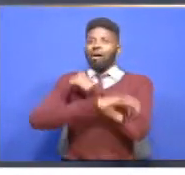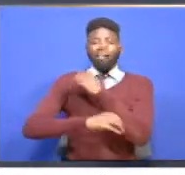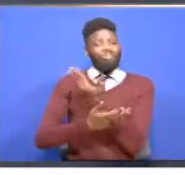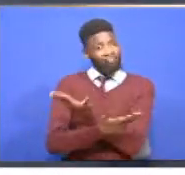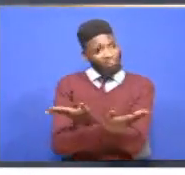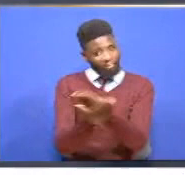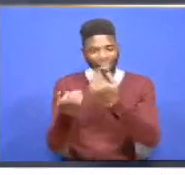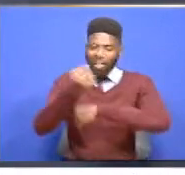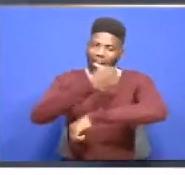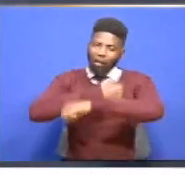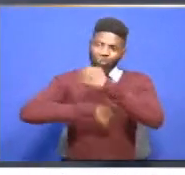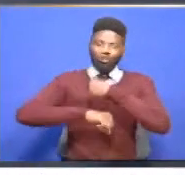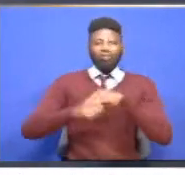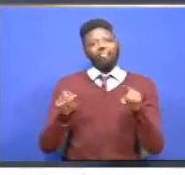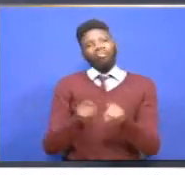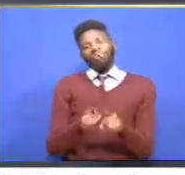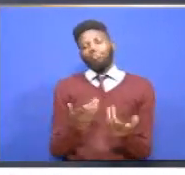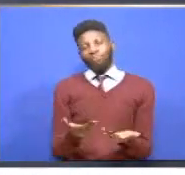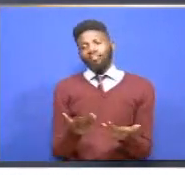And